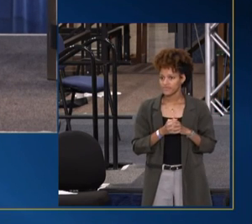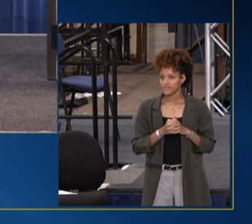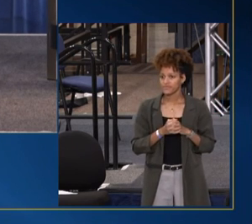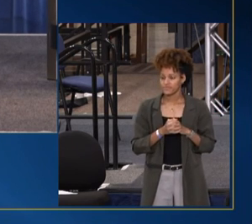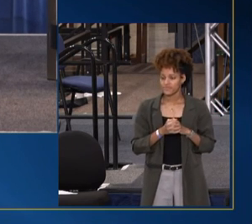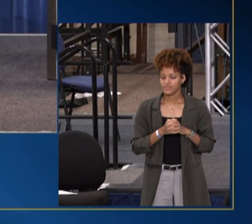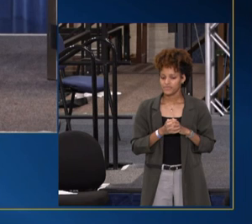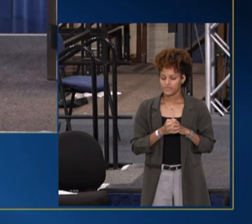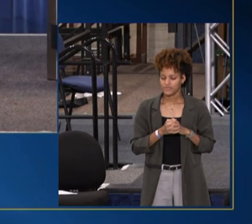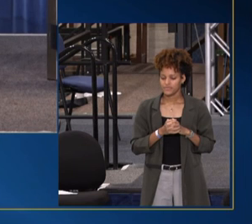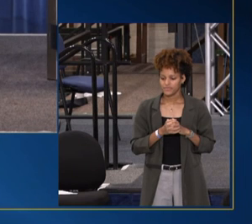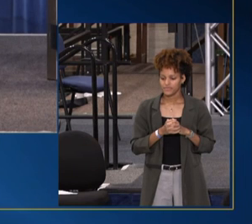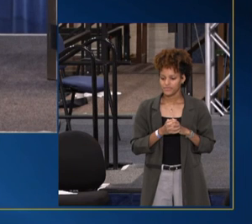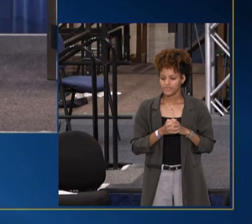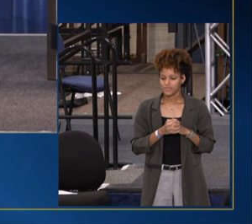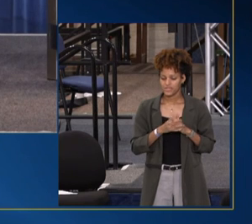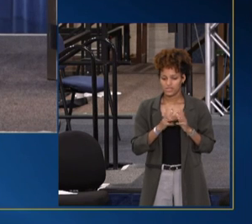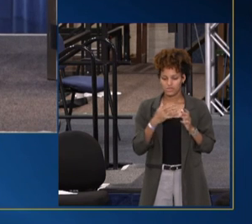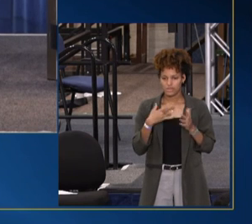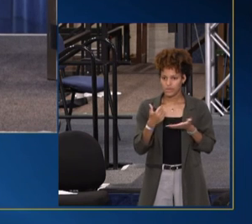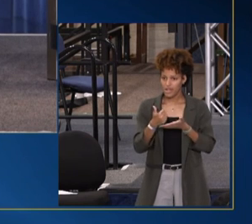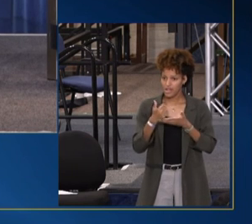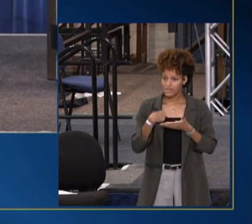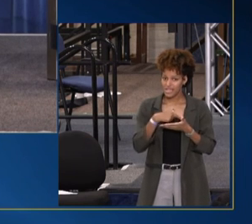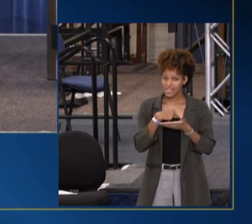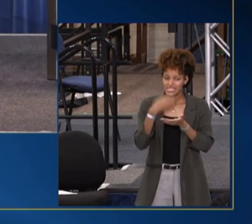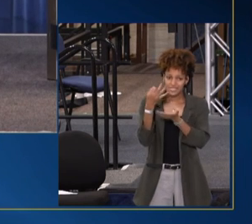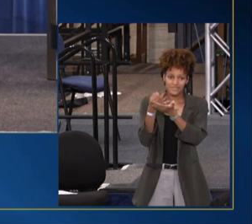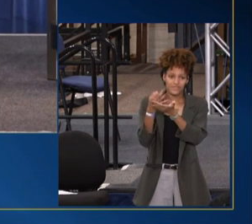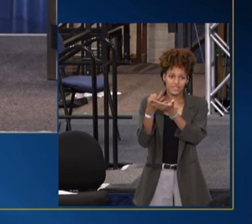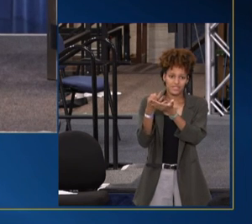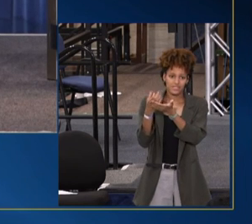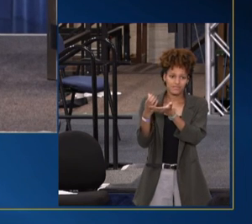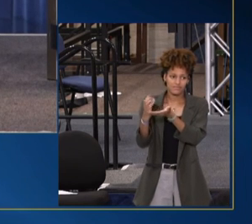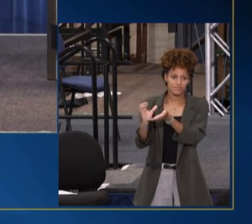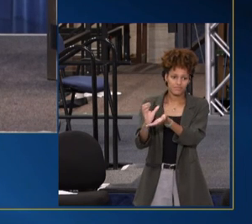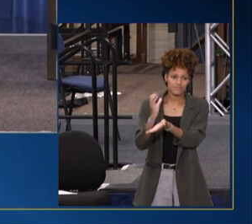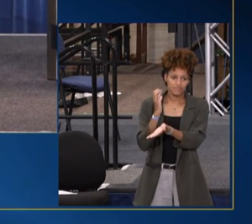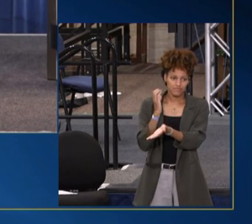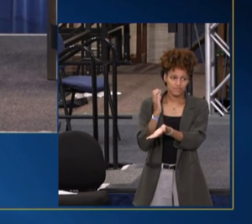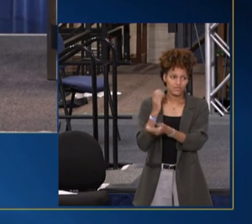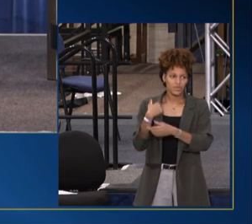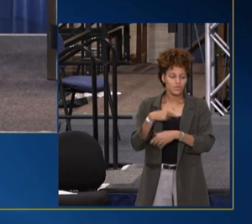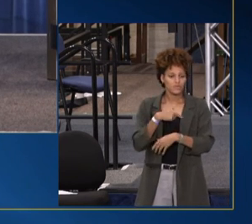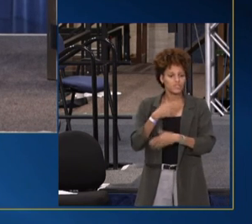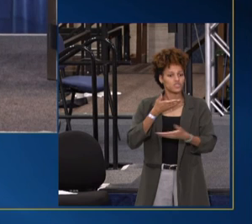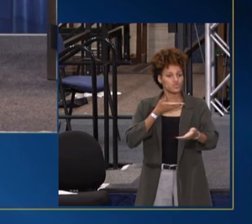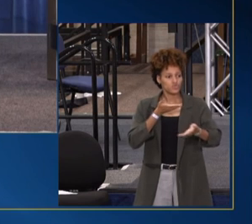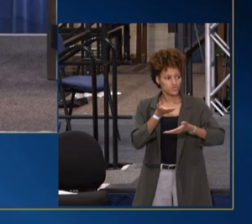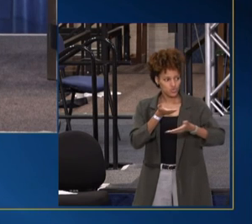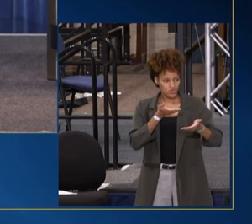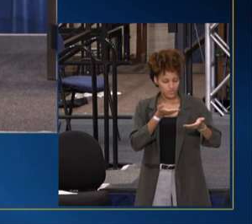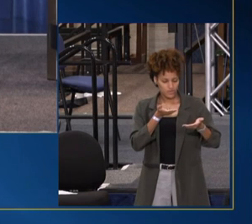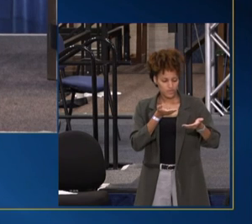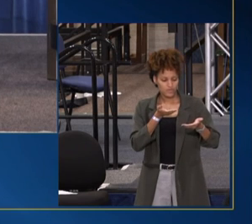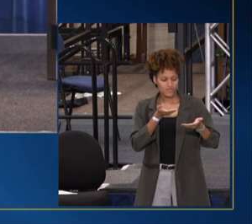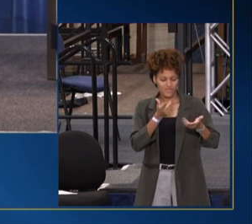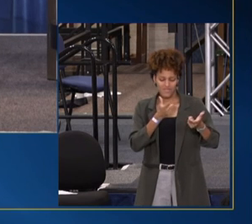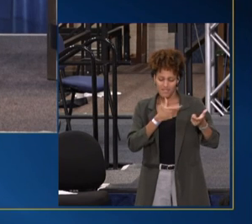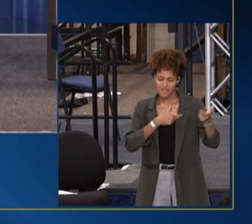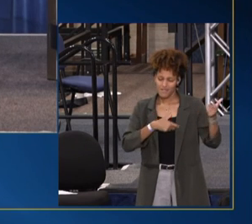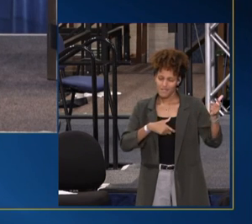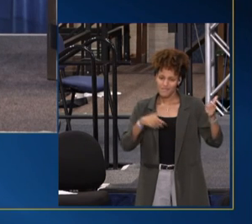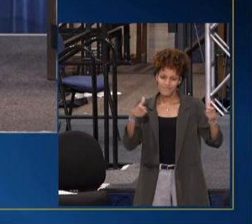so what helps us is funding, because we serve a